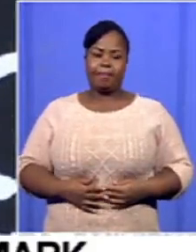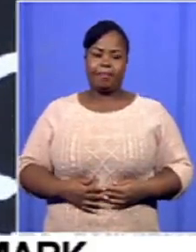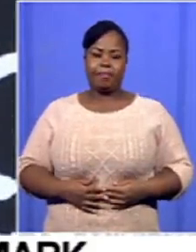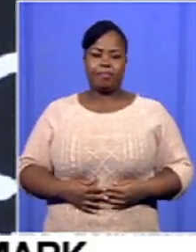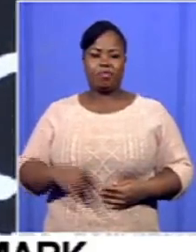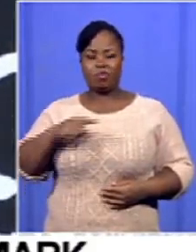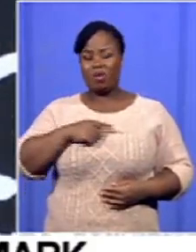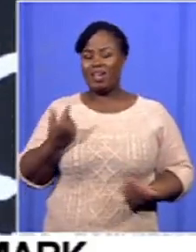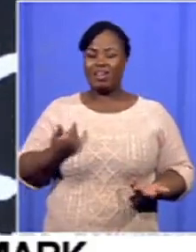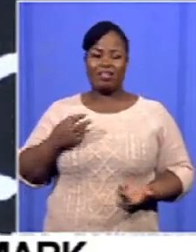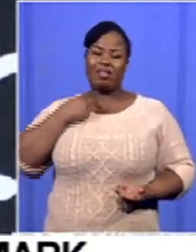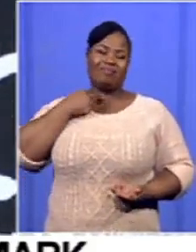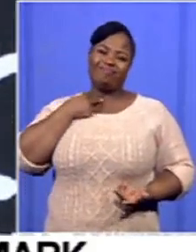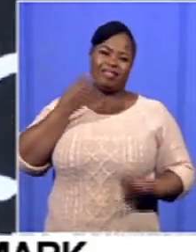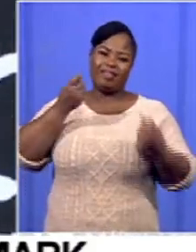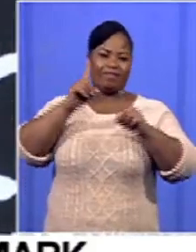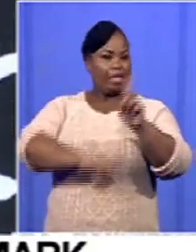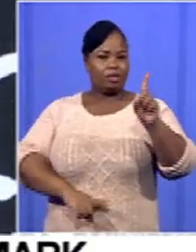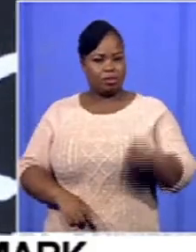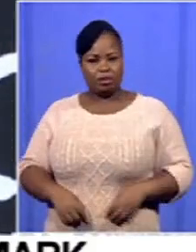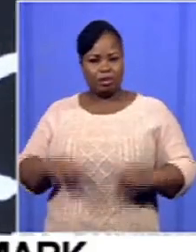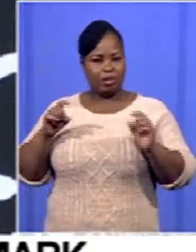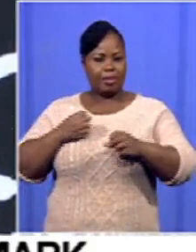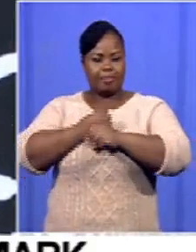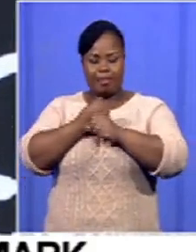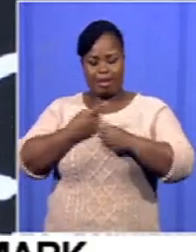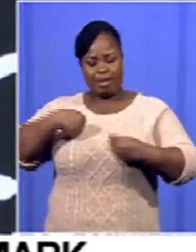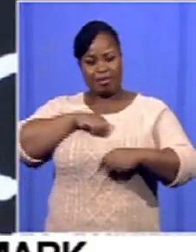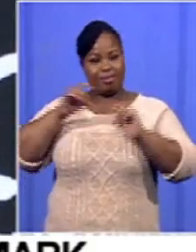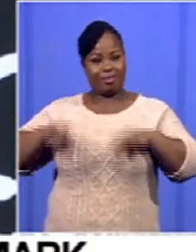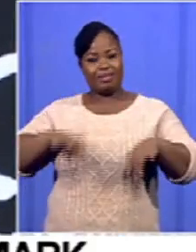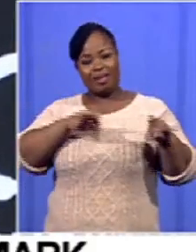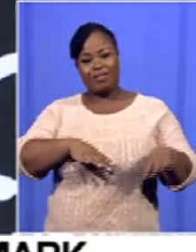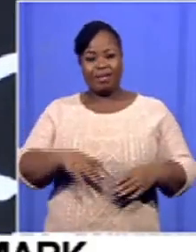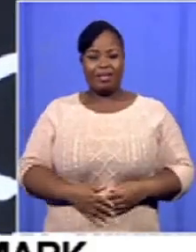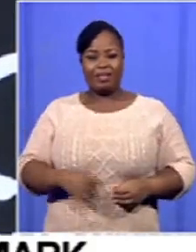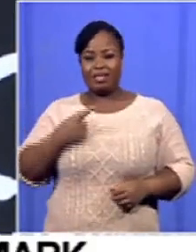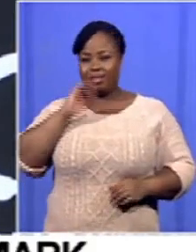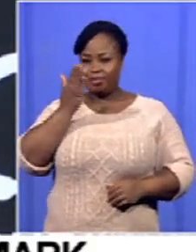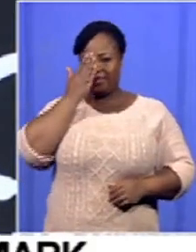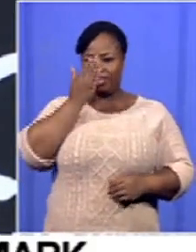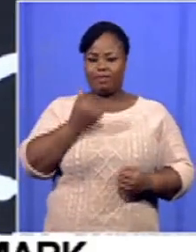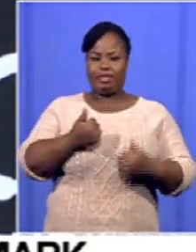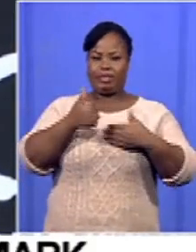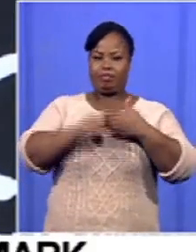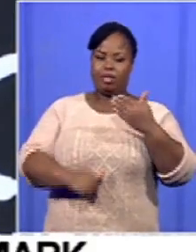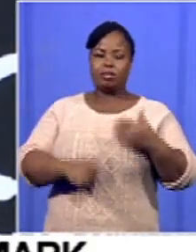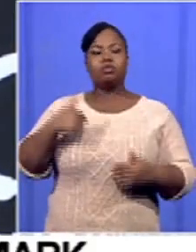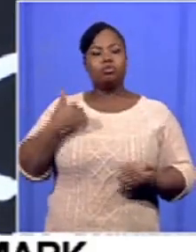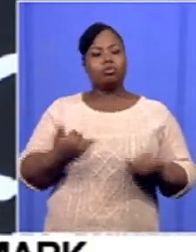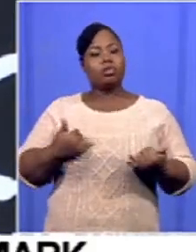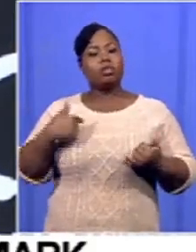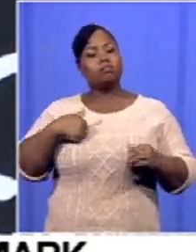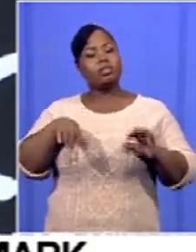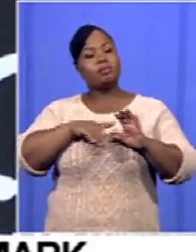Agrebar Ballet, Agrebar Sokodis, Agrebar Playla 6 months. Today I'm walking out of